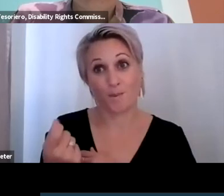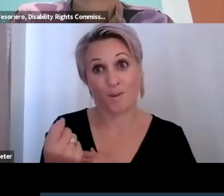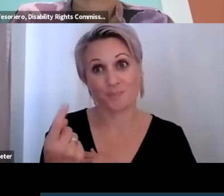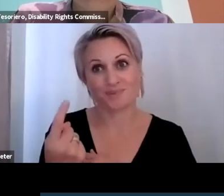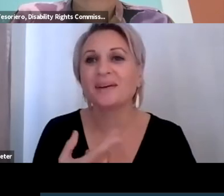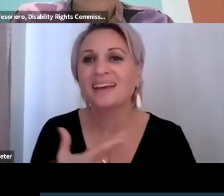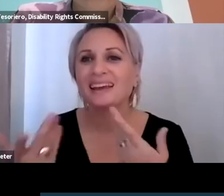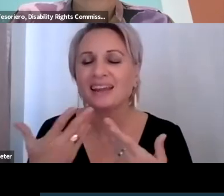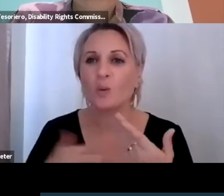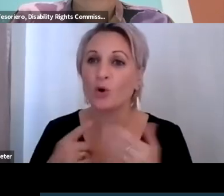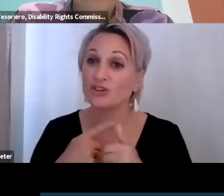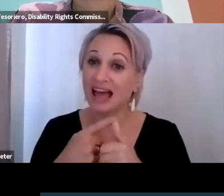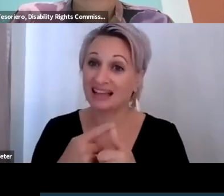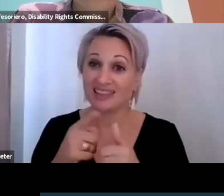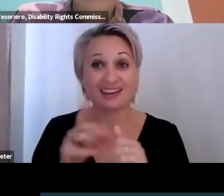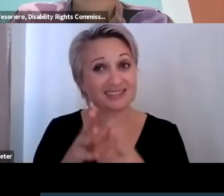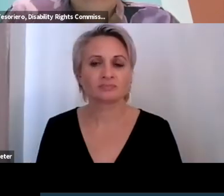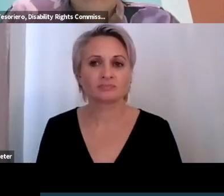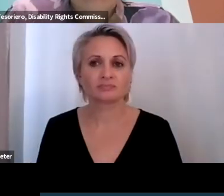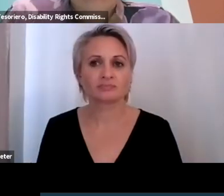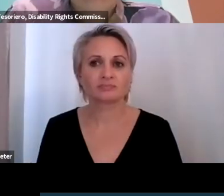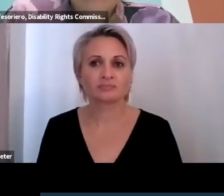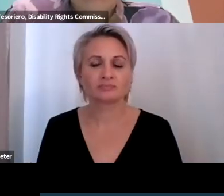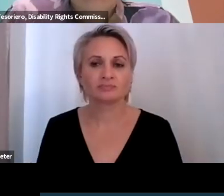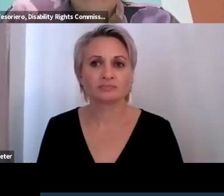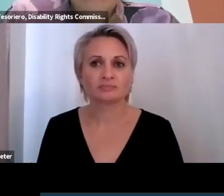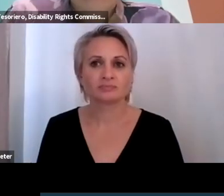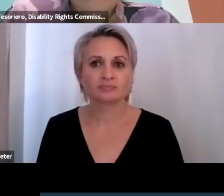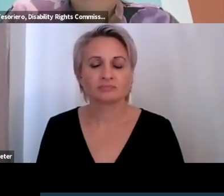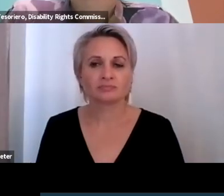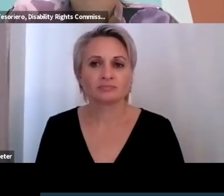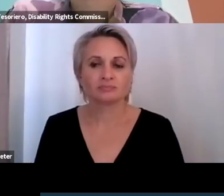that? It's a big topic, isn't it? I think